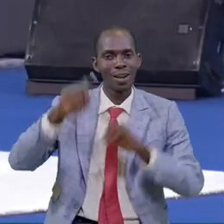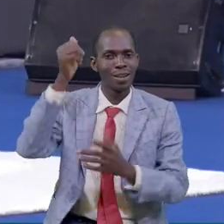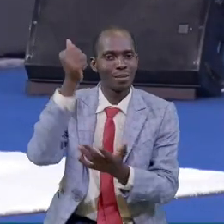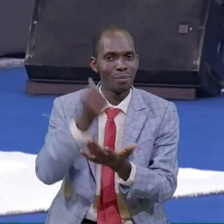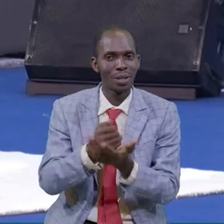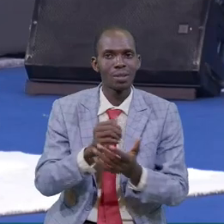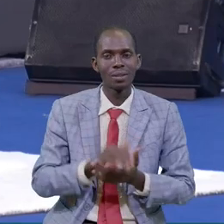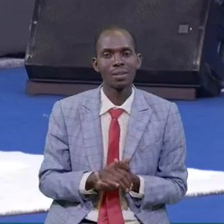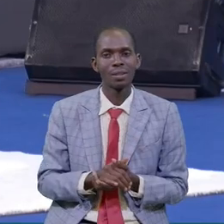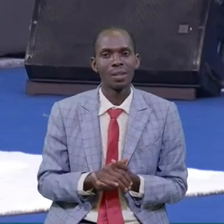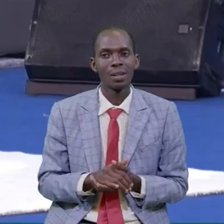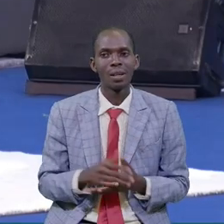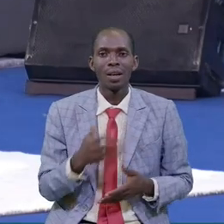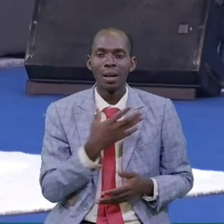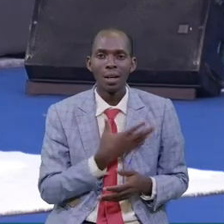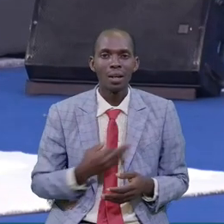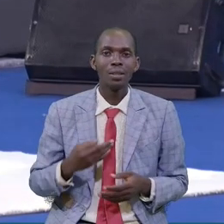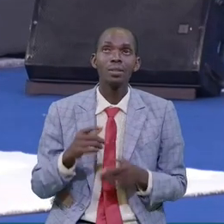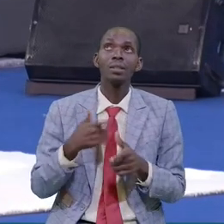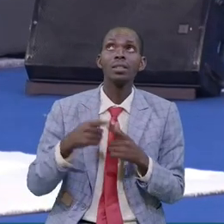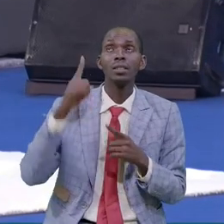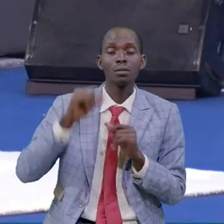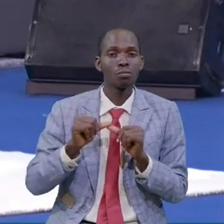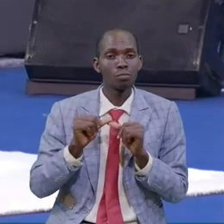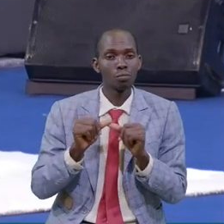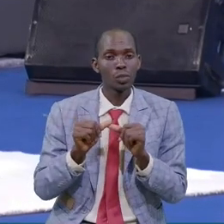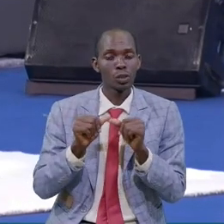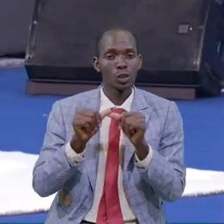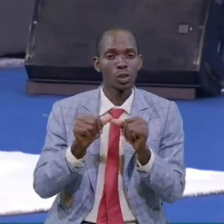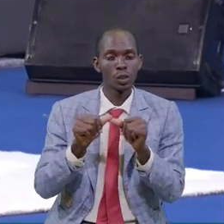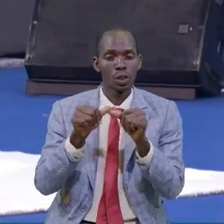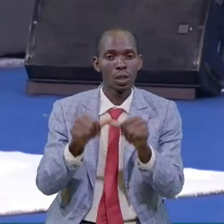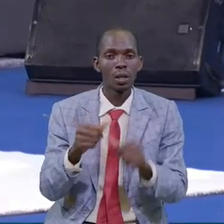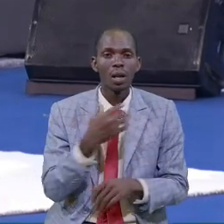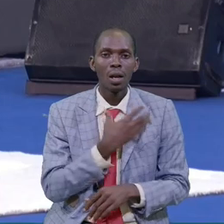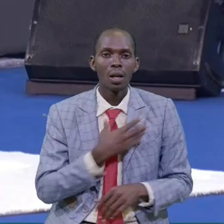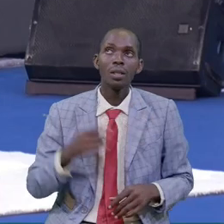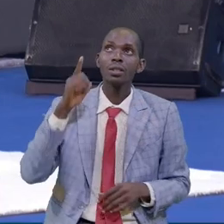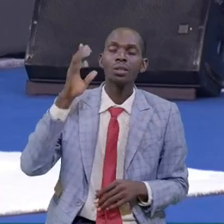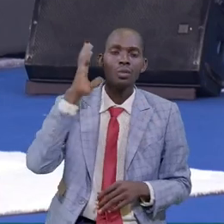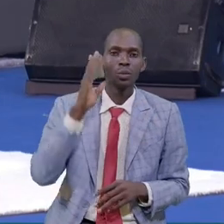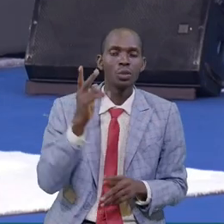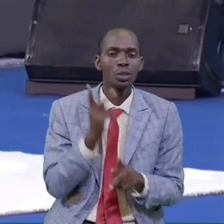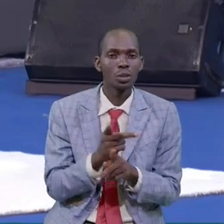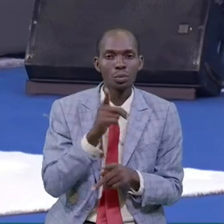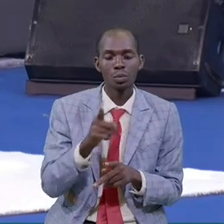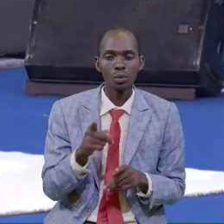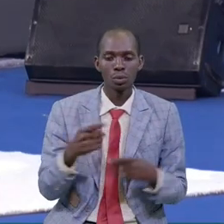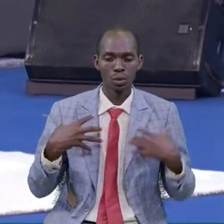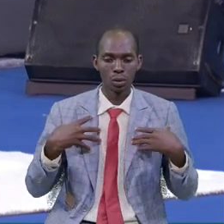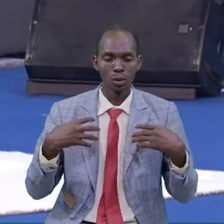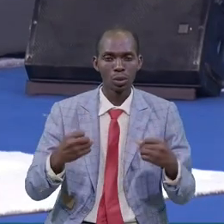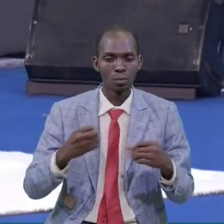and continue. And the Lord will keep you whole, well, strong,